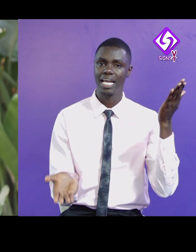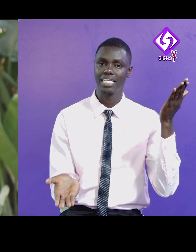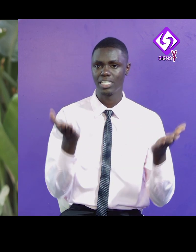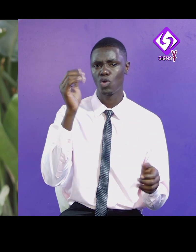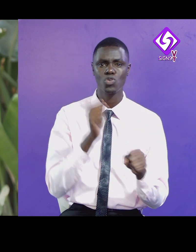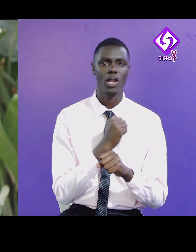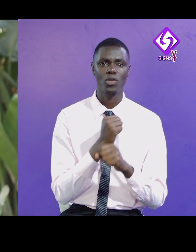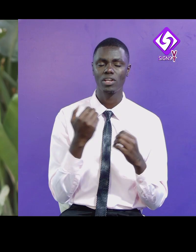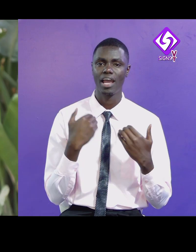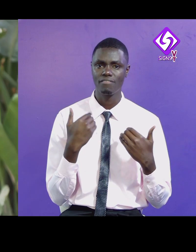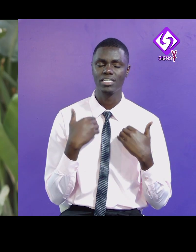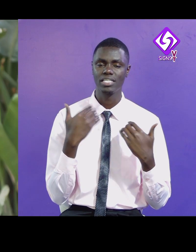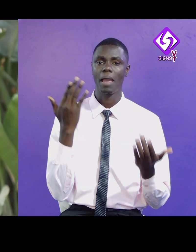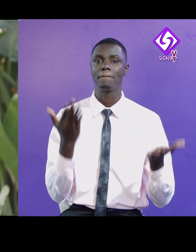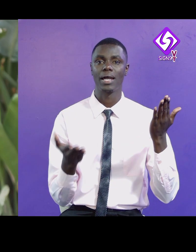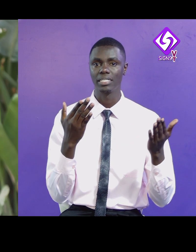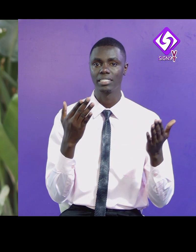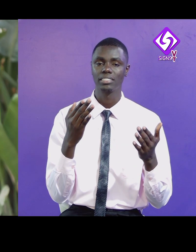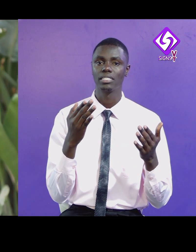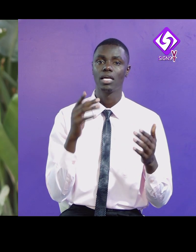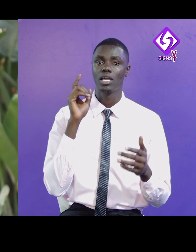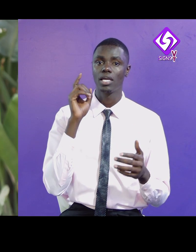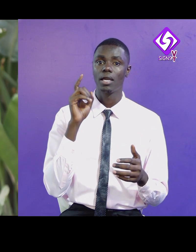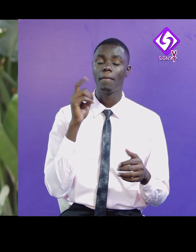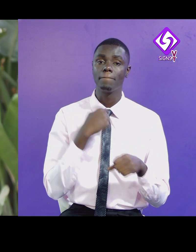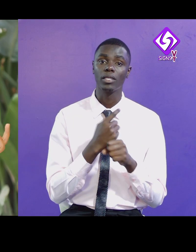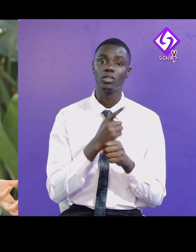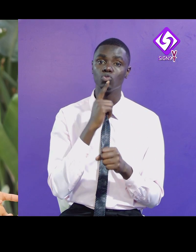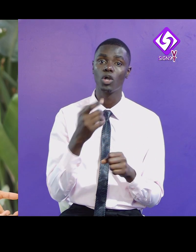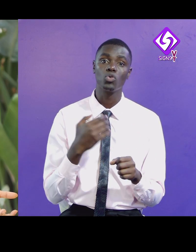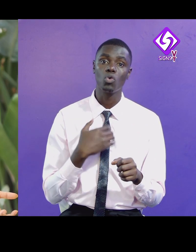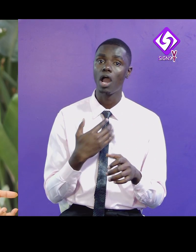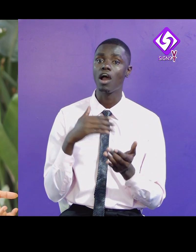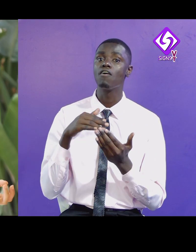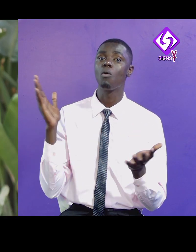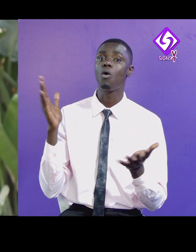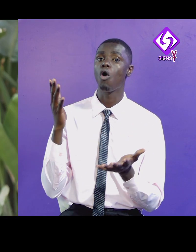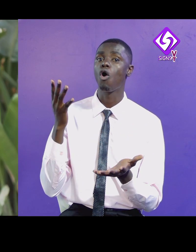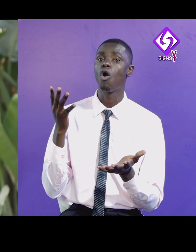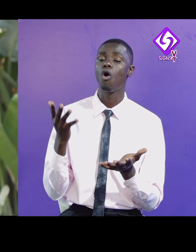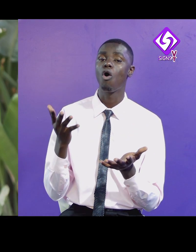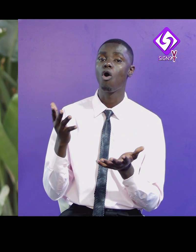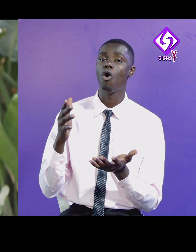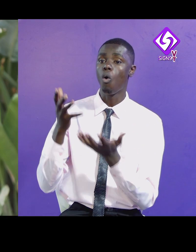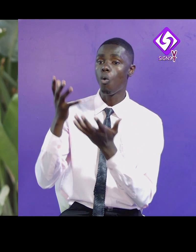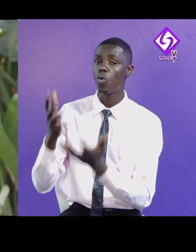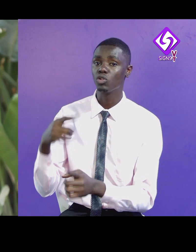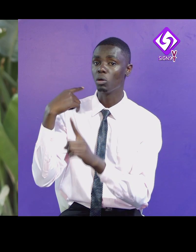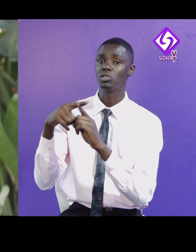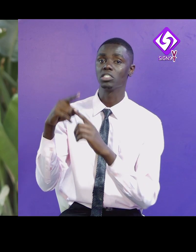can't have it balanced, but making sure that you have more weight in your positive area than your negative